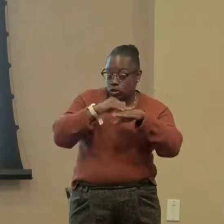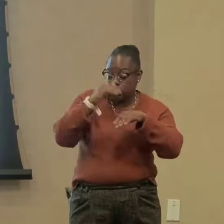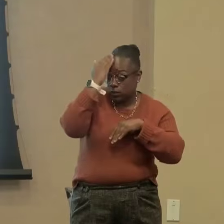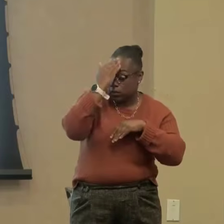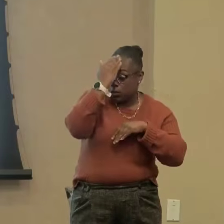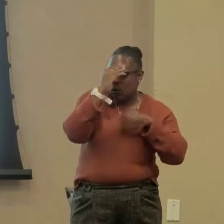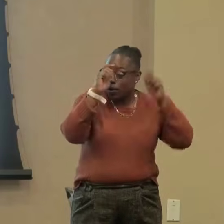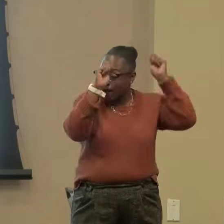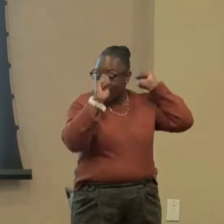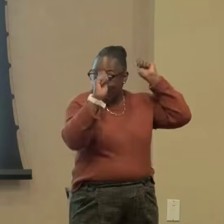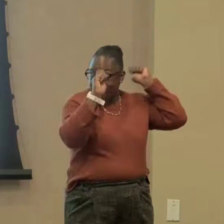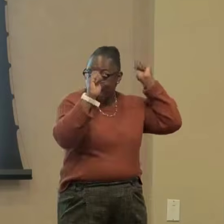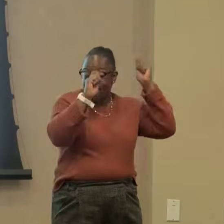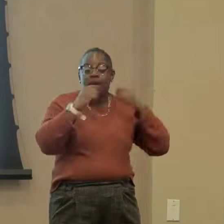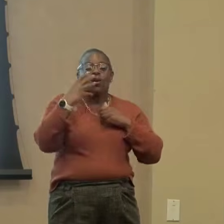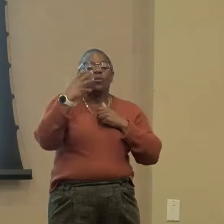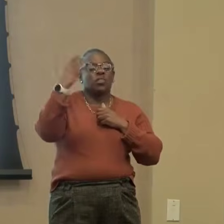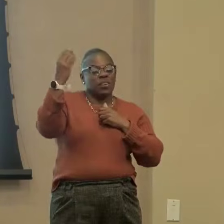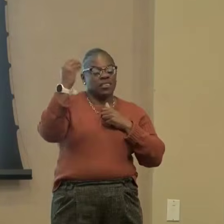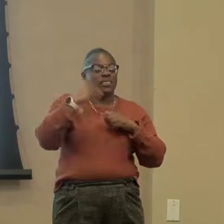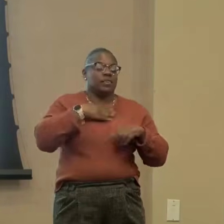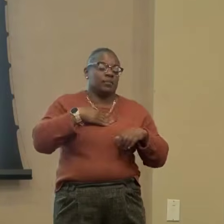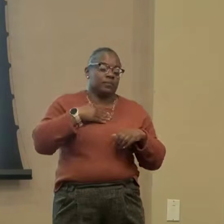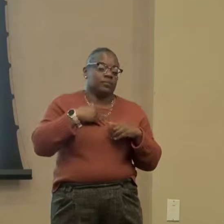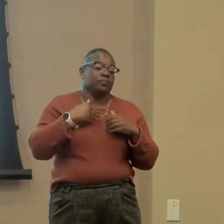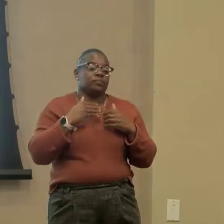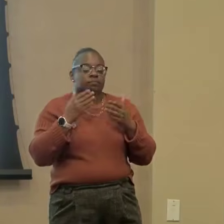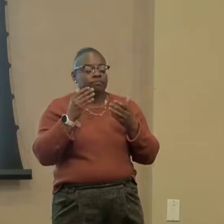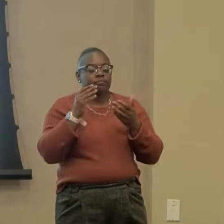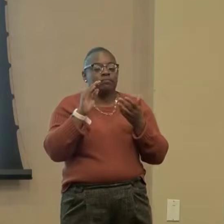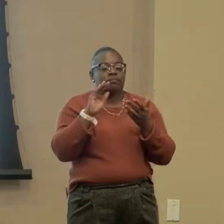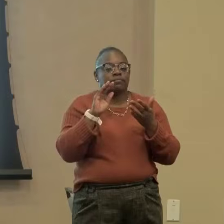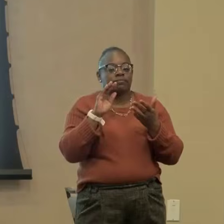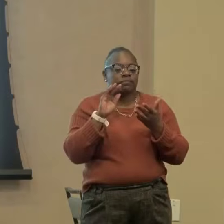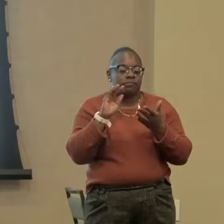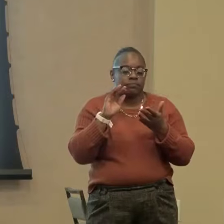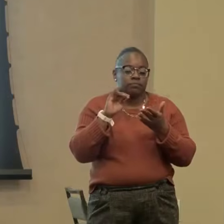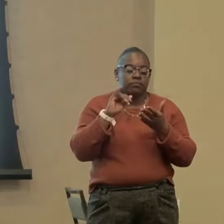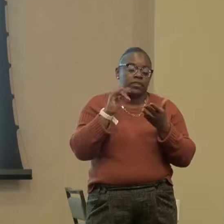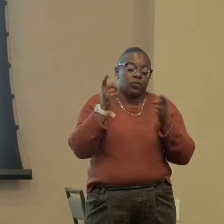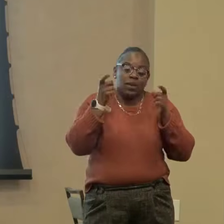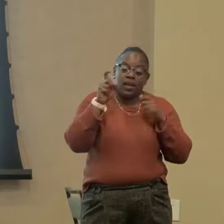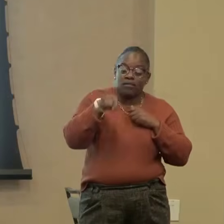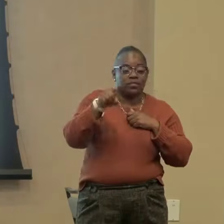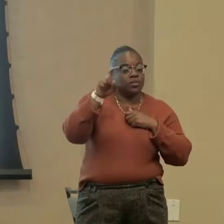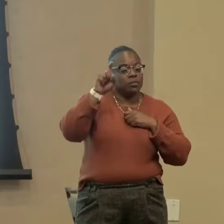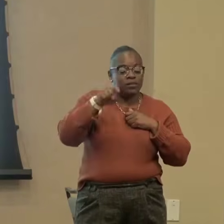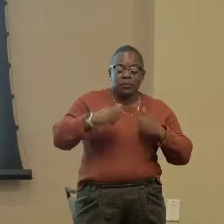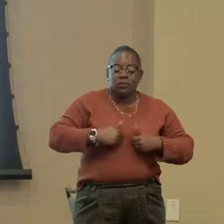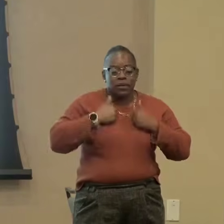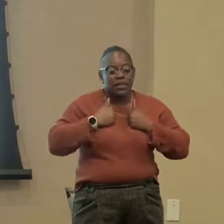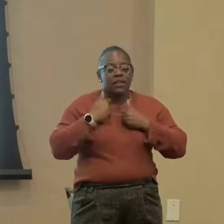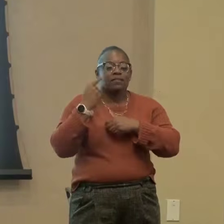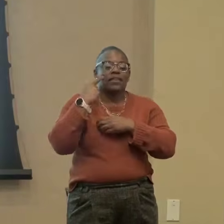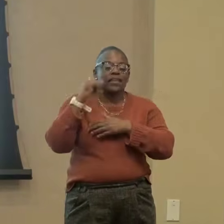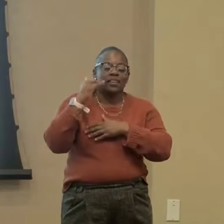can wear a hat, especially when you are outside. So, I mean, that's kind of what we have to do, especially living in California. There's